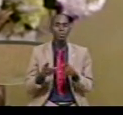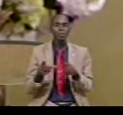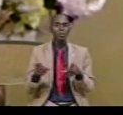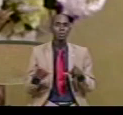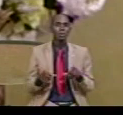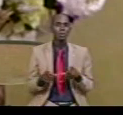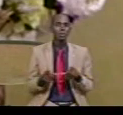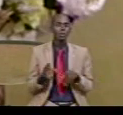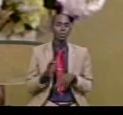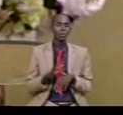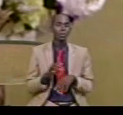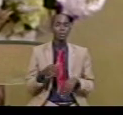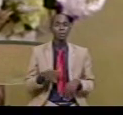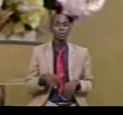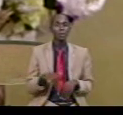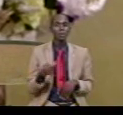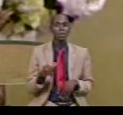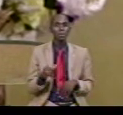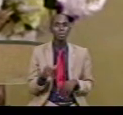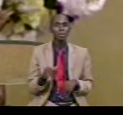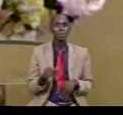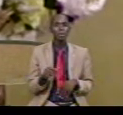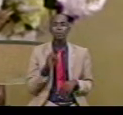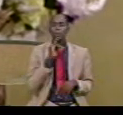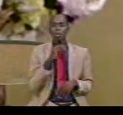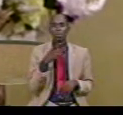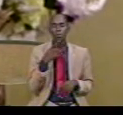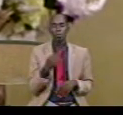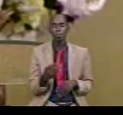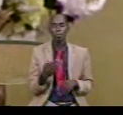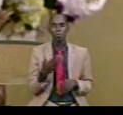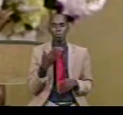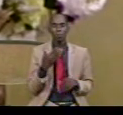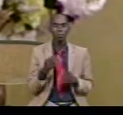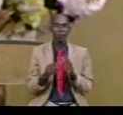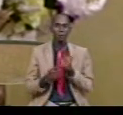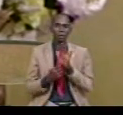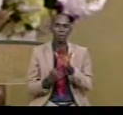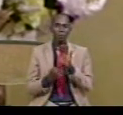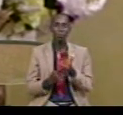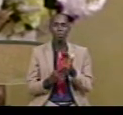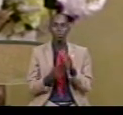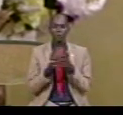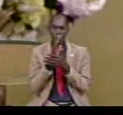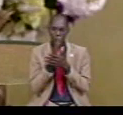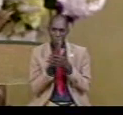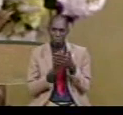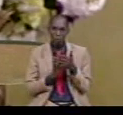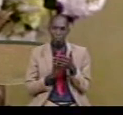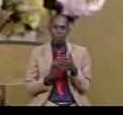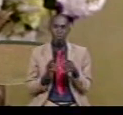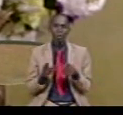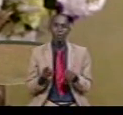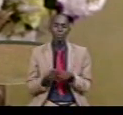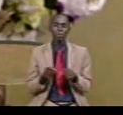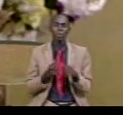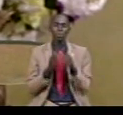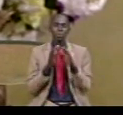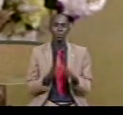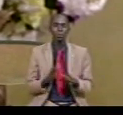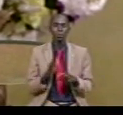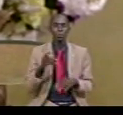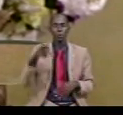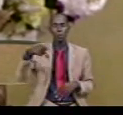yet Pastor Kumuyi, in his exemplary humility, as an apostle Paul would